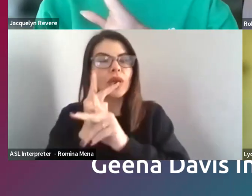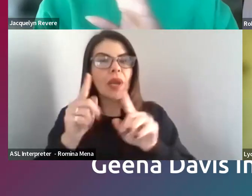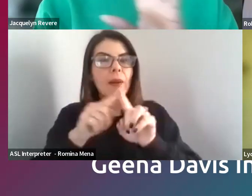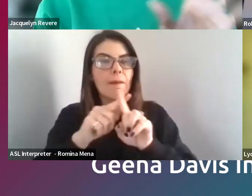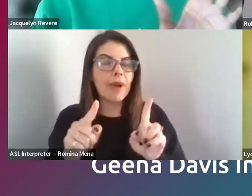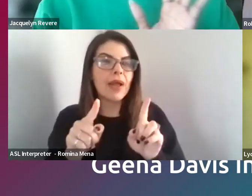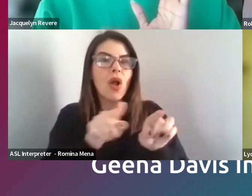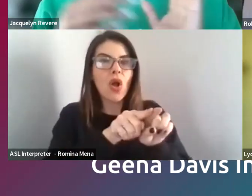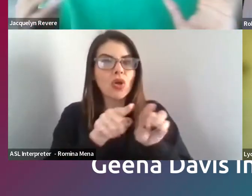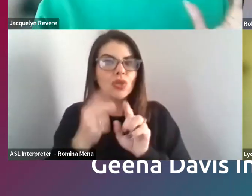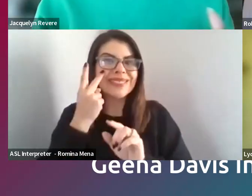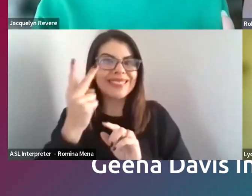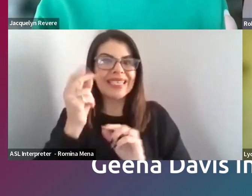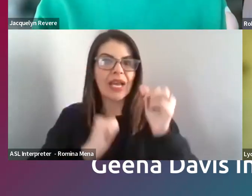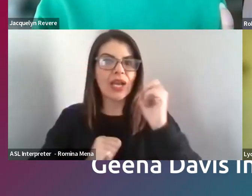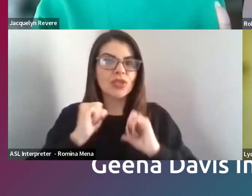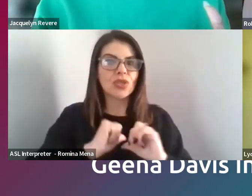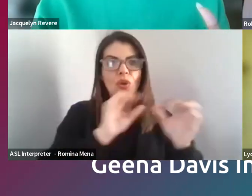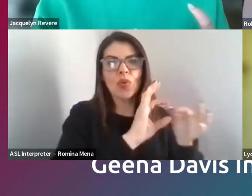show about people who